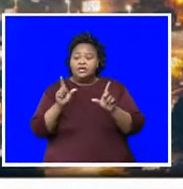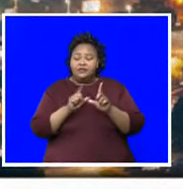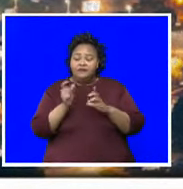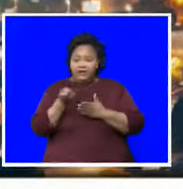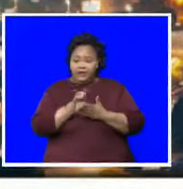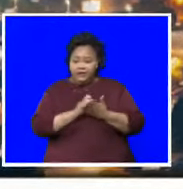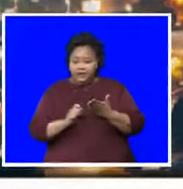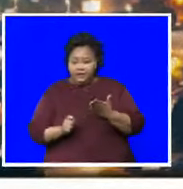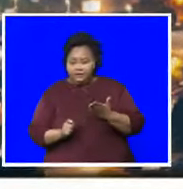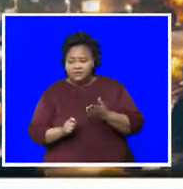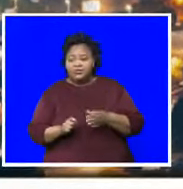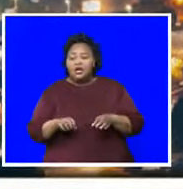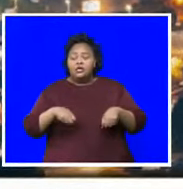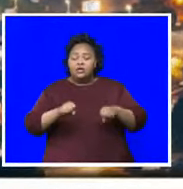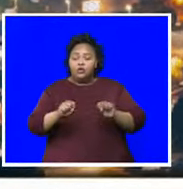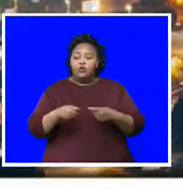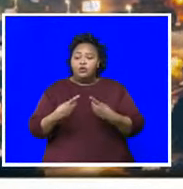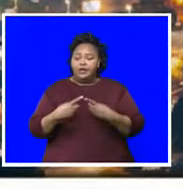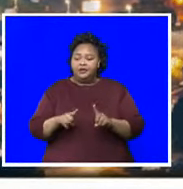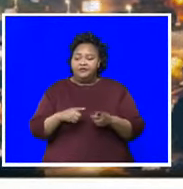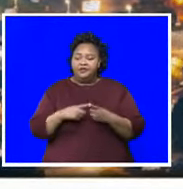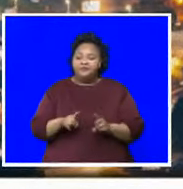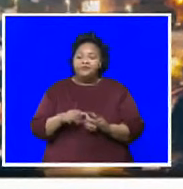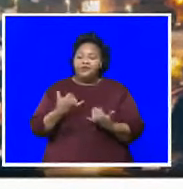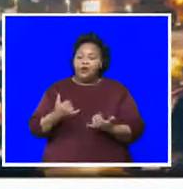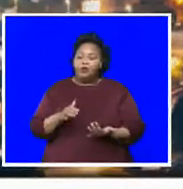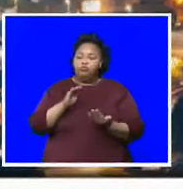since March this year after experiencing technical